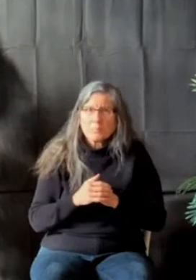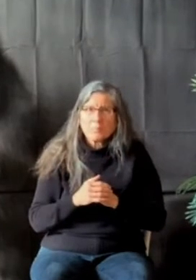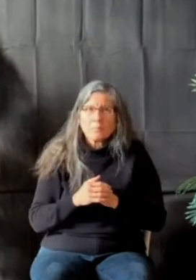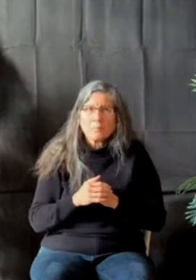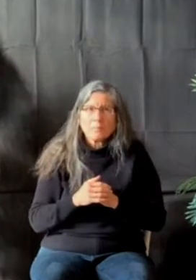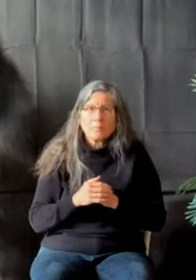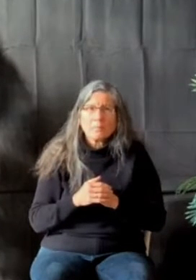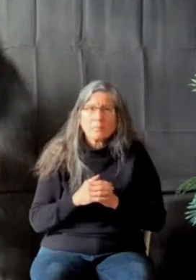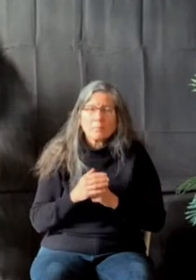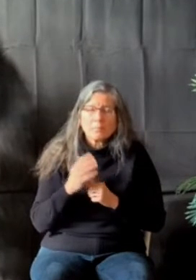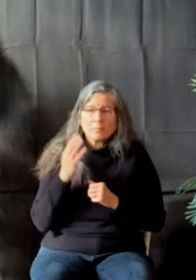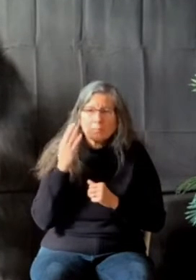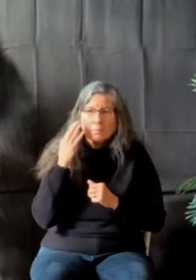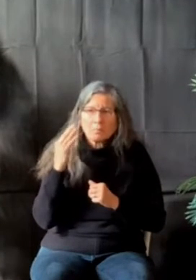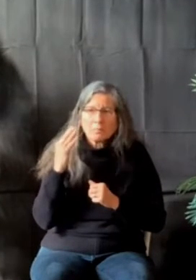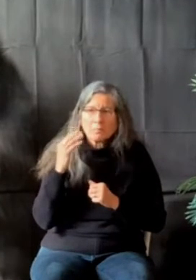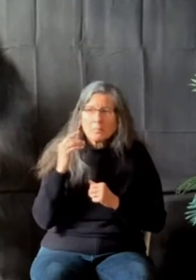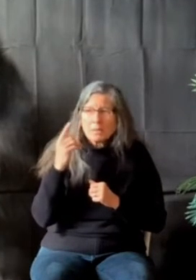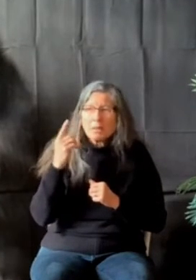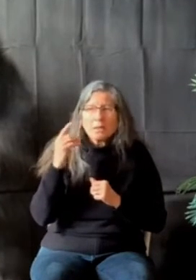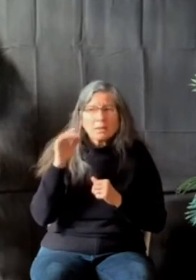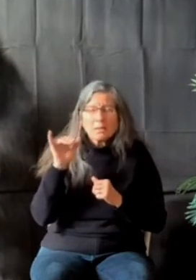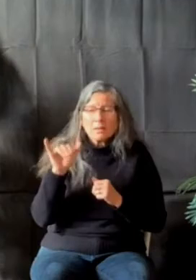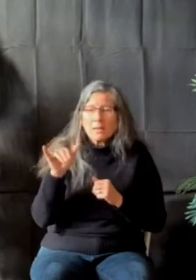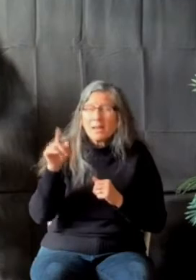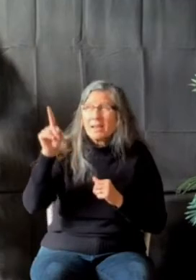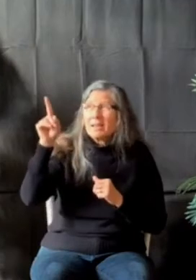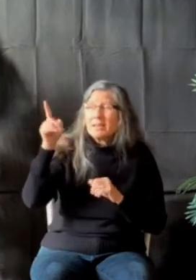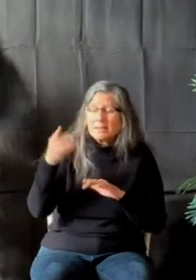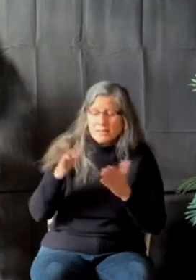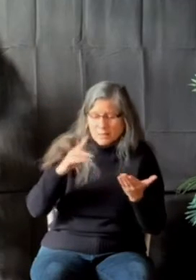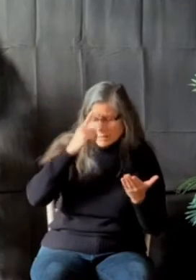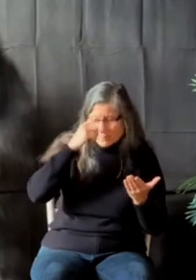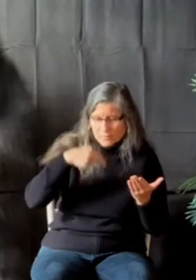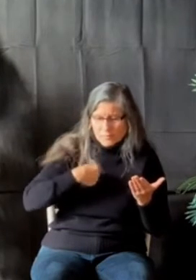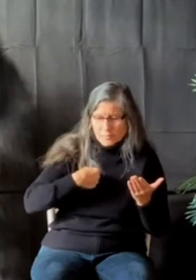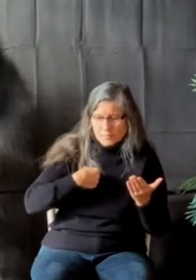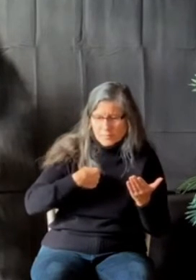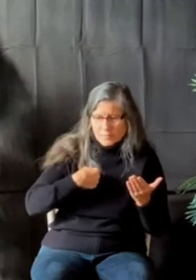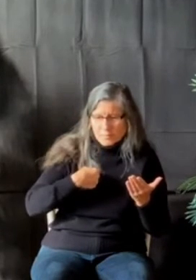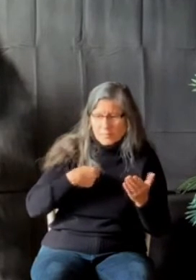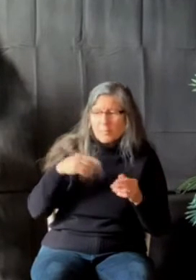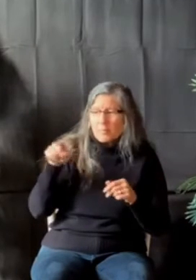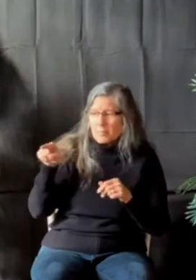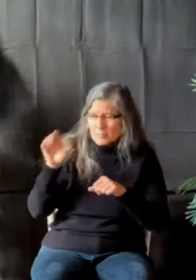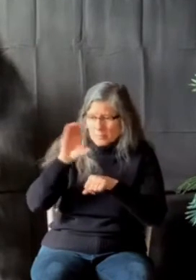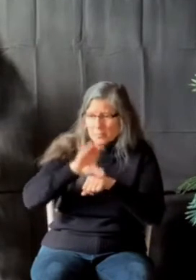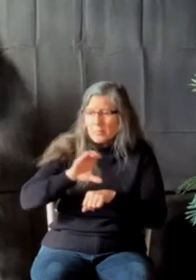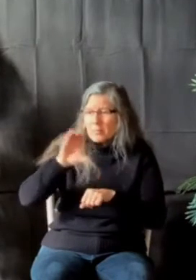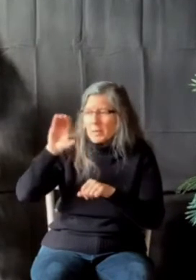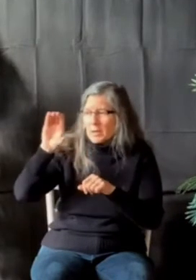Knowing not it was for me he died on